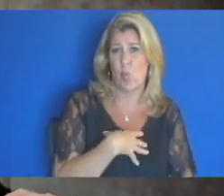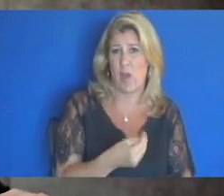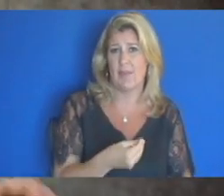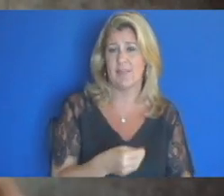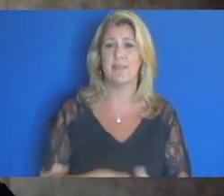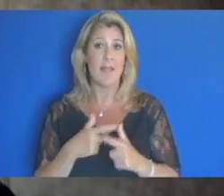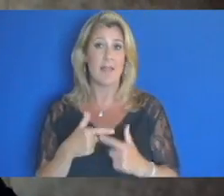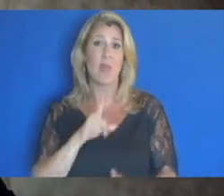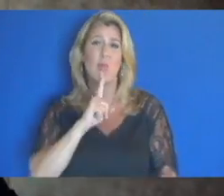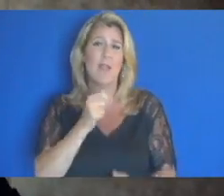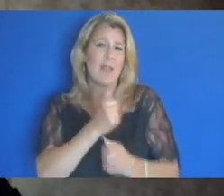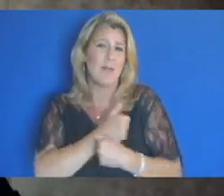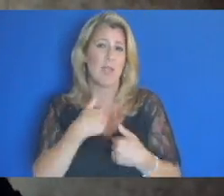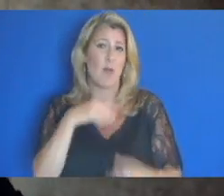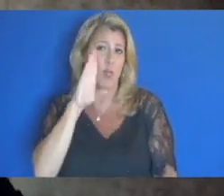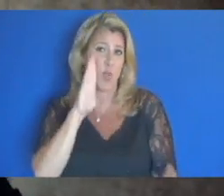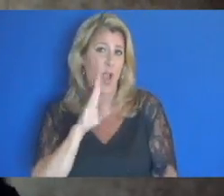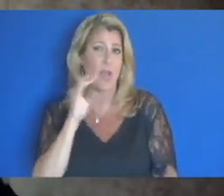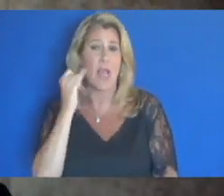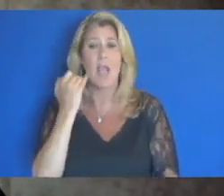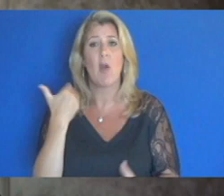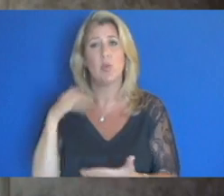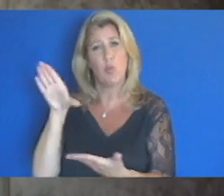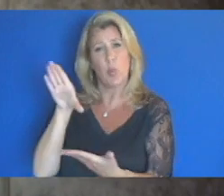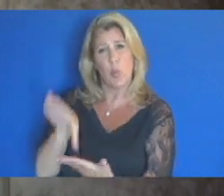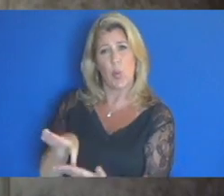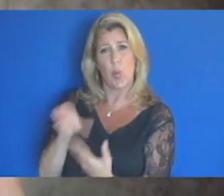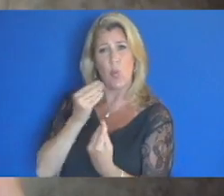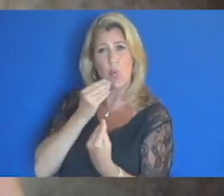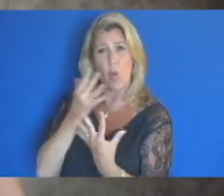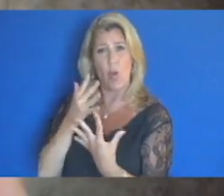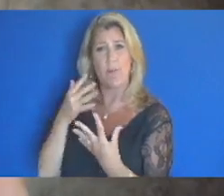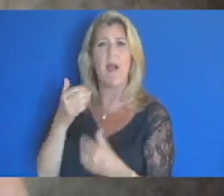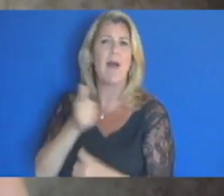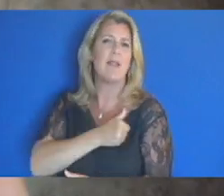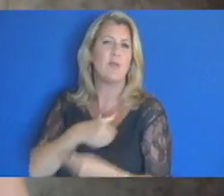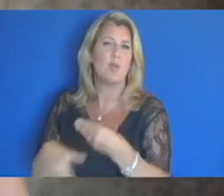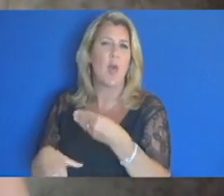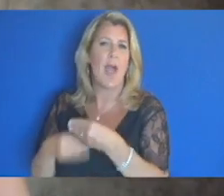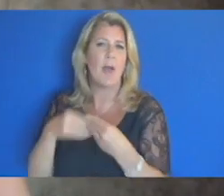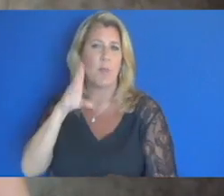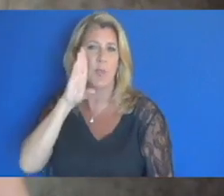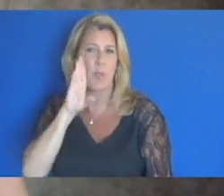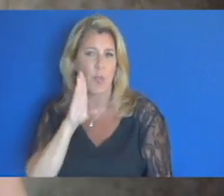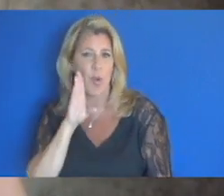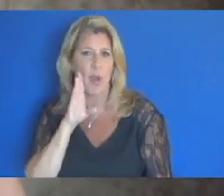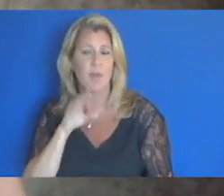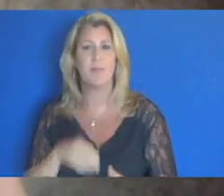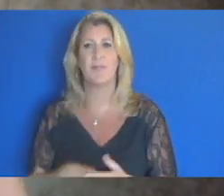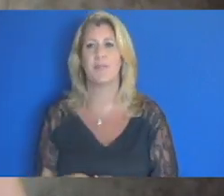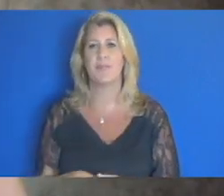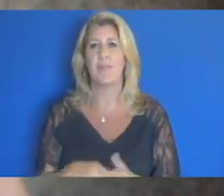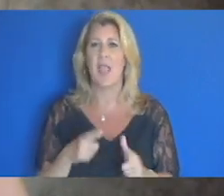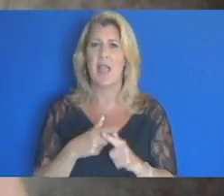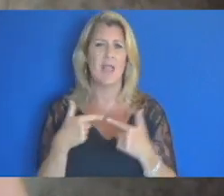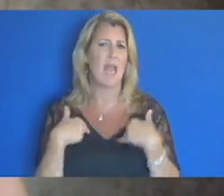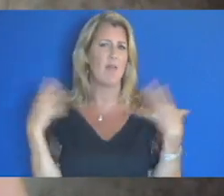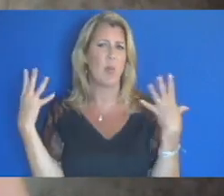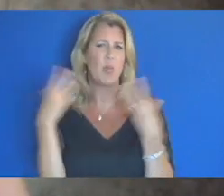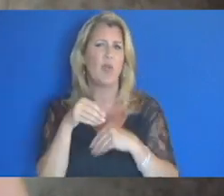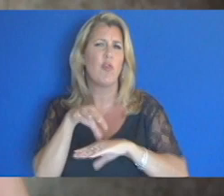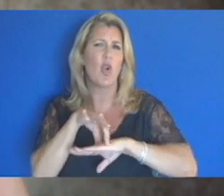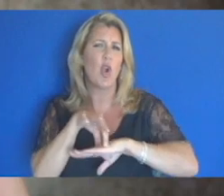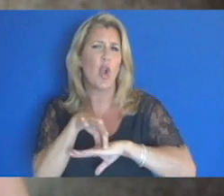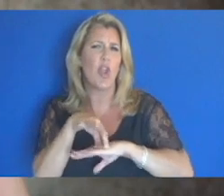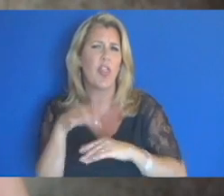then I really love to have brown color on hand. When I want to calm down my warm color, I love